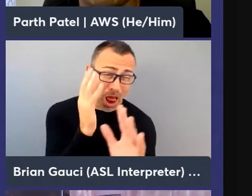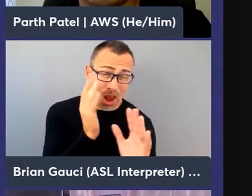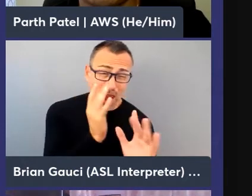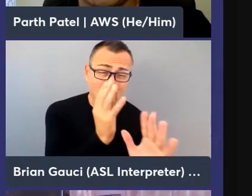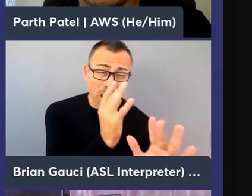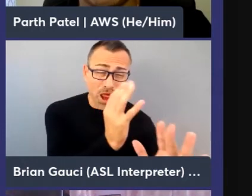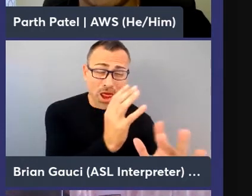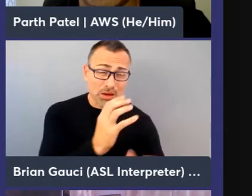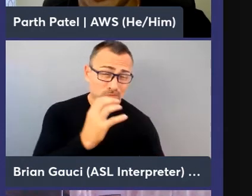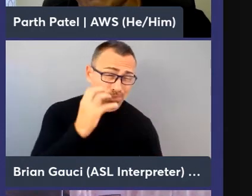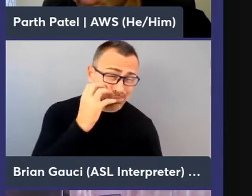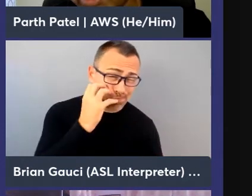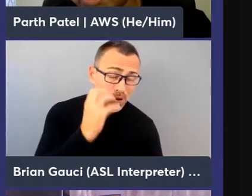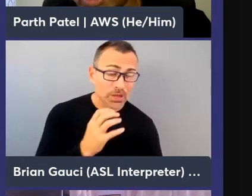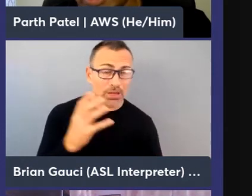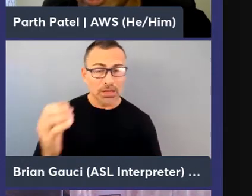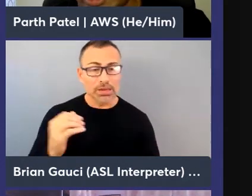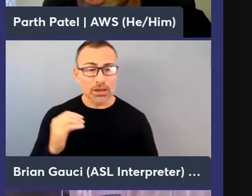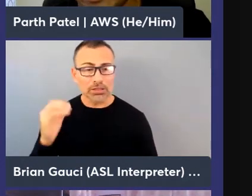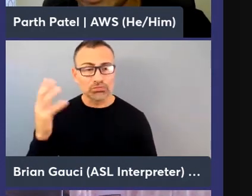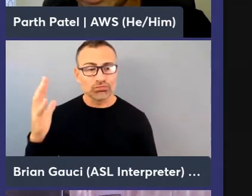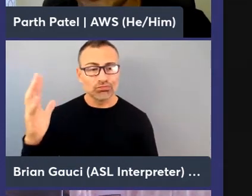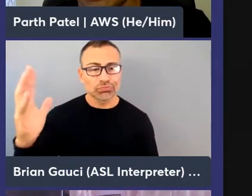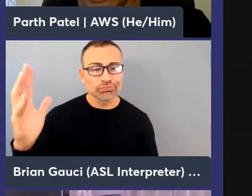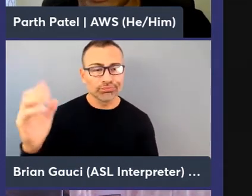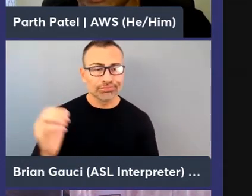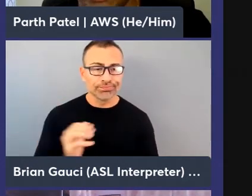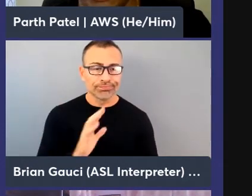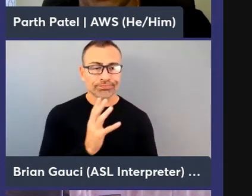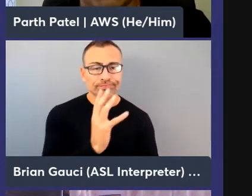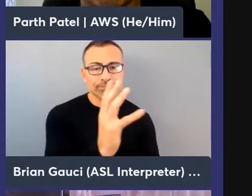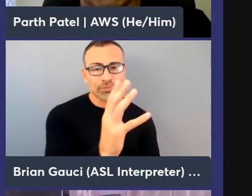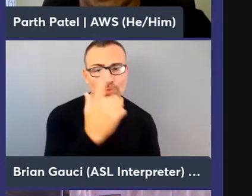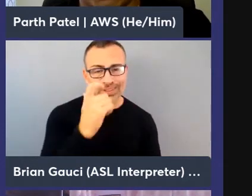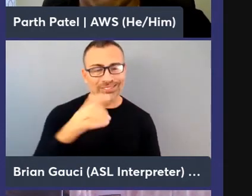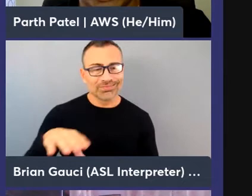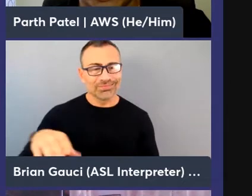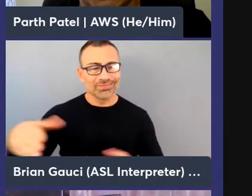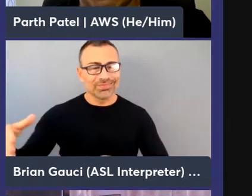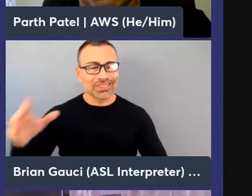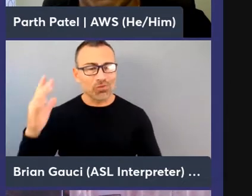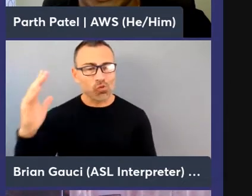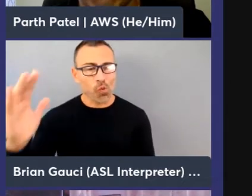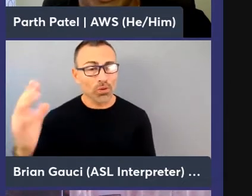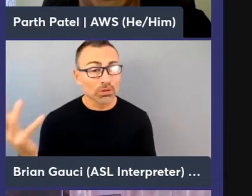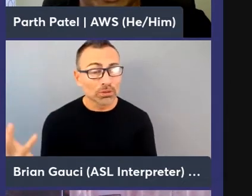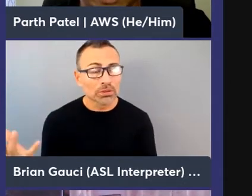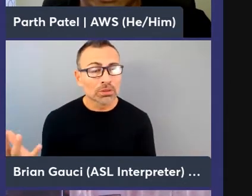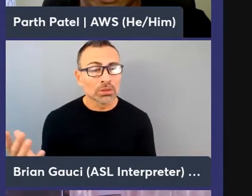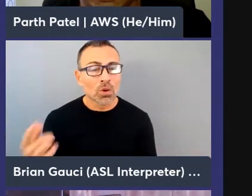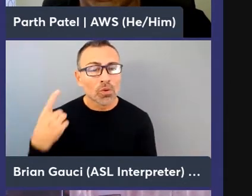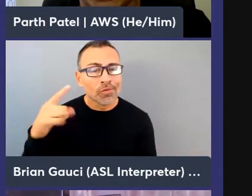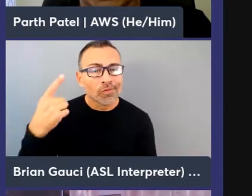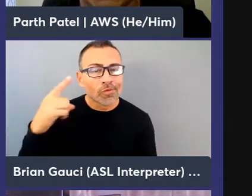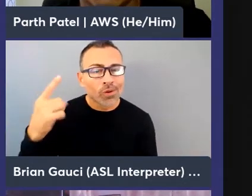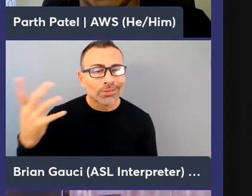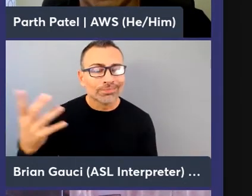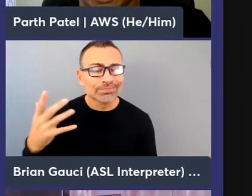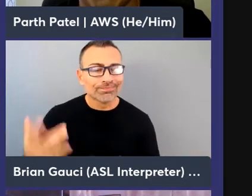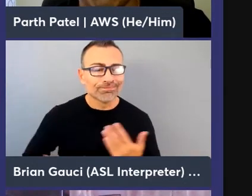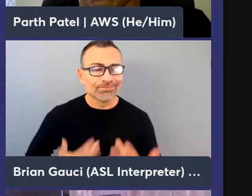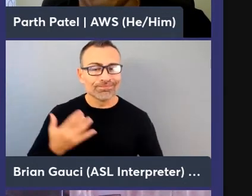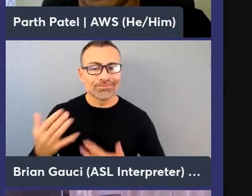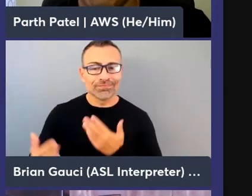many spots with the dead forest, Yeah. and it is just due to the fire and all